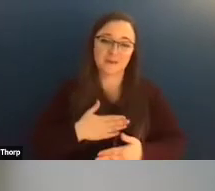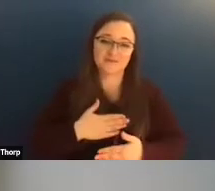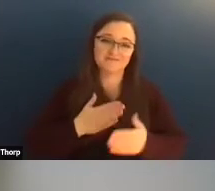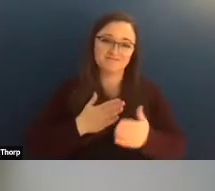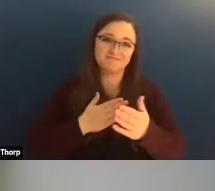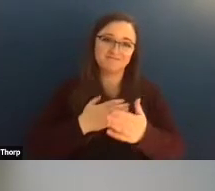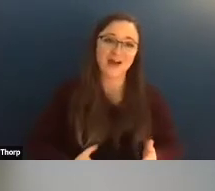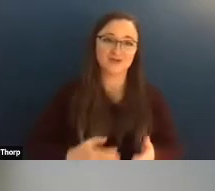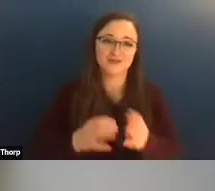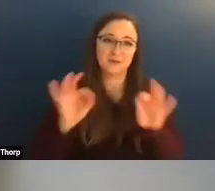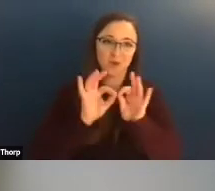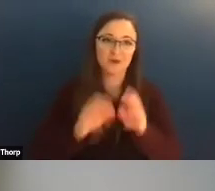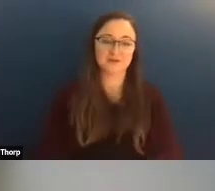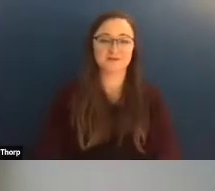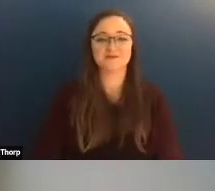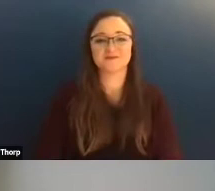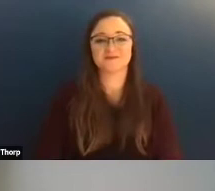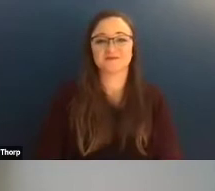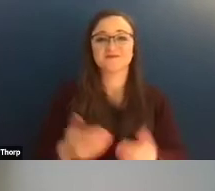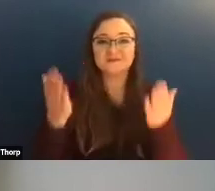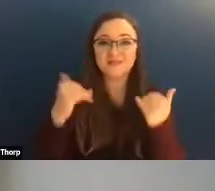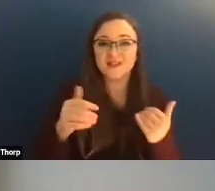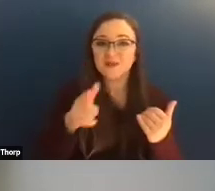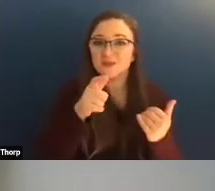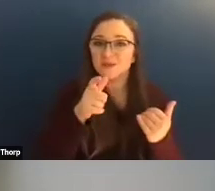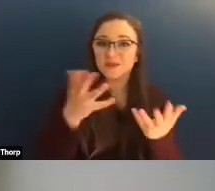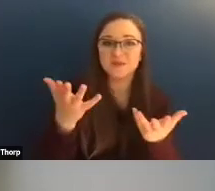Fantastic. Who wants to go next? That's for everyone, right?